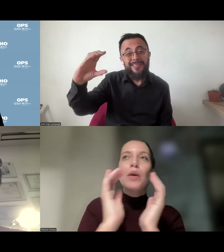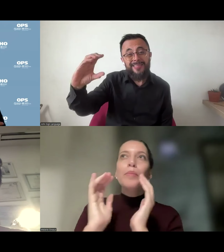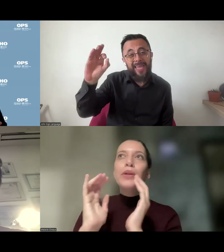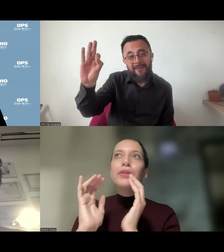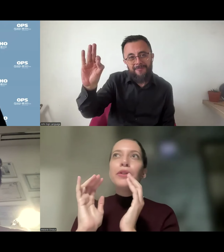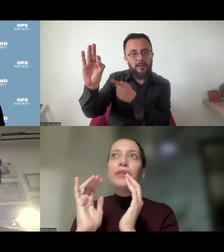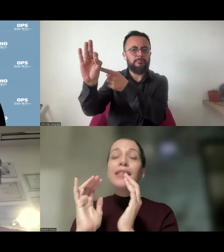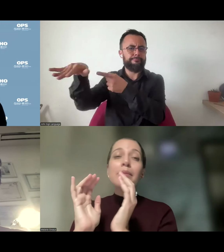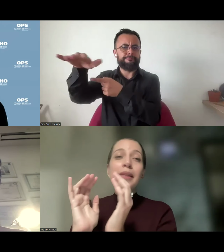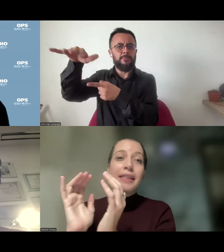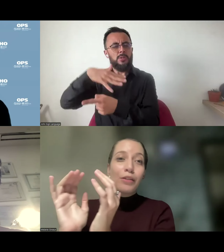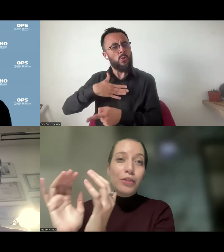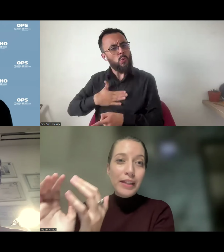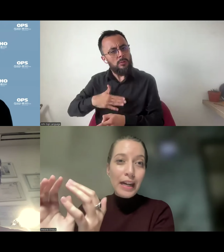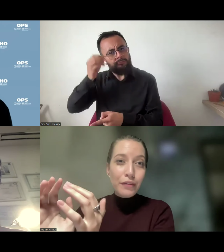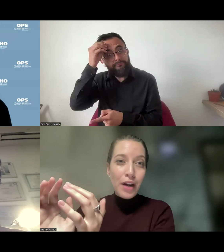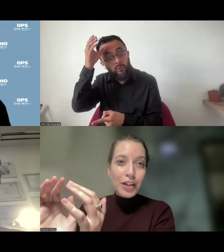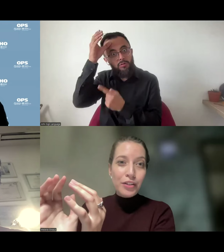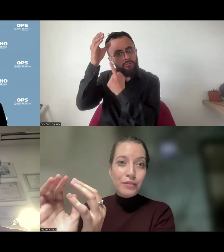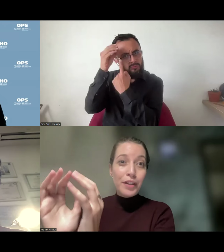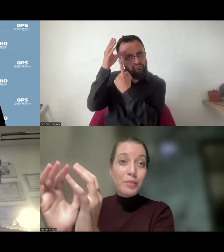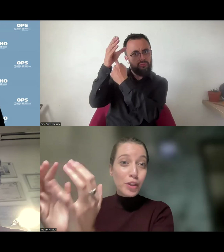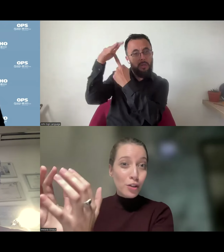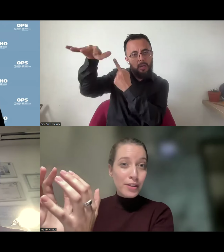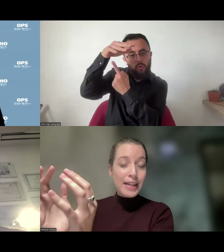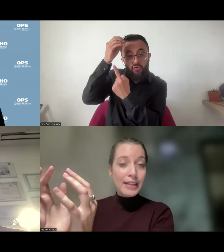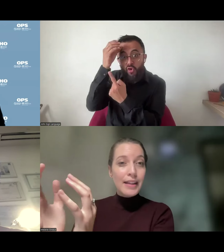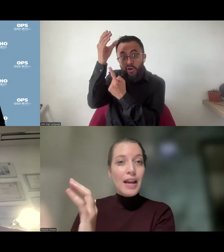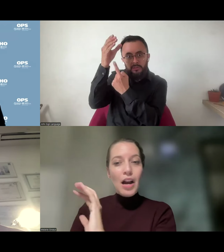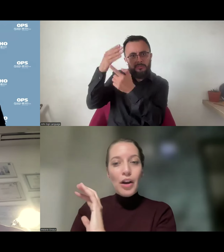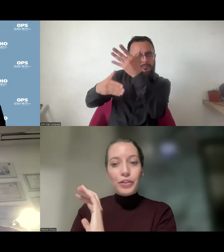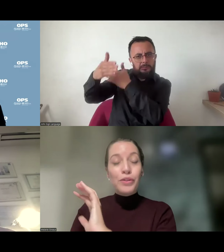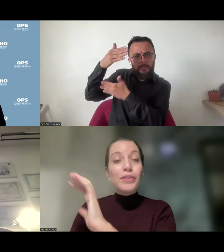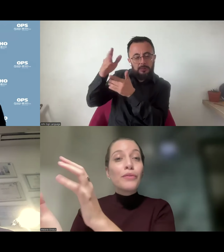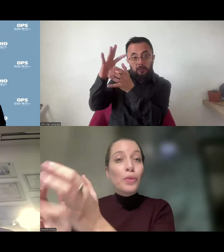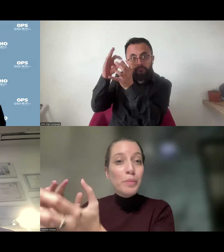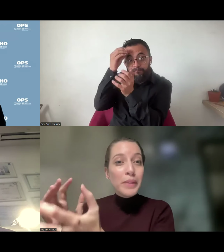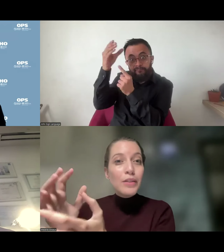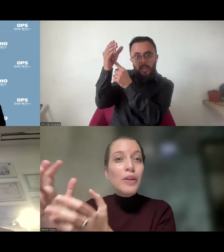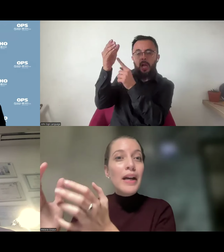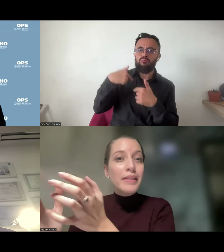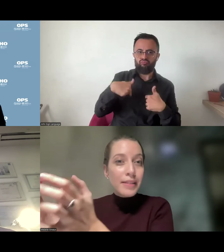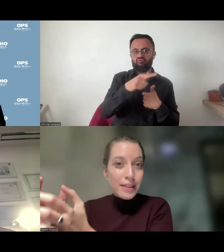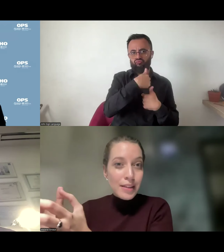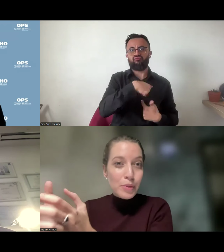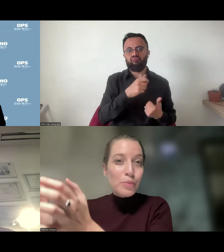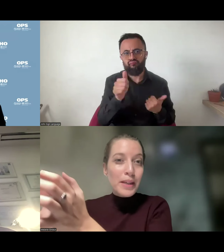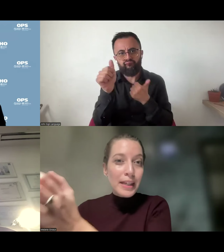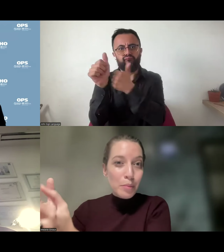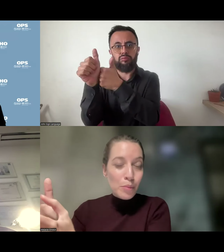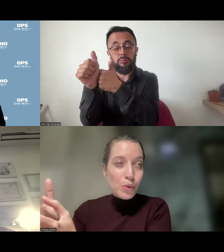thinking. But the Disability Inclusion Guide for Action very much looks at transforming the health